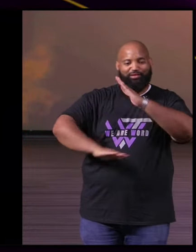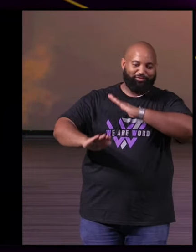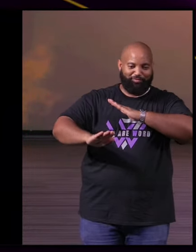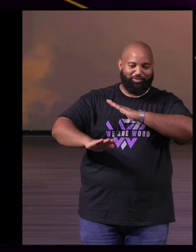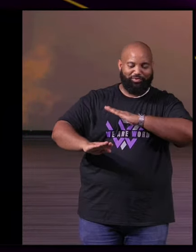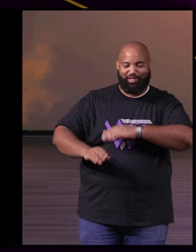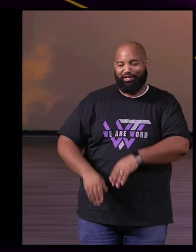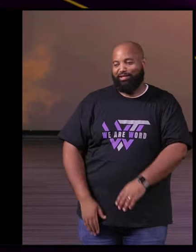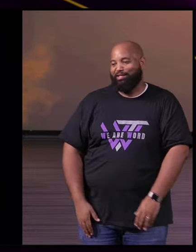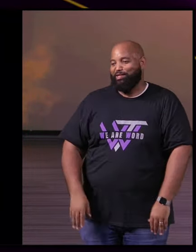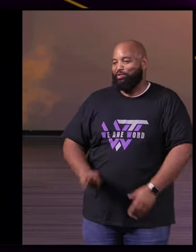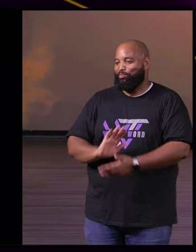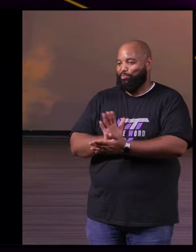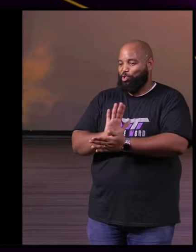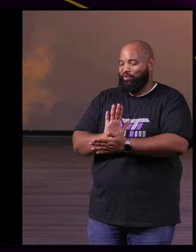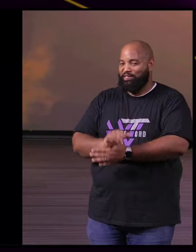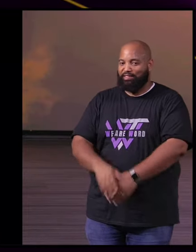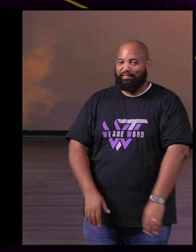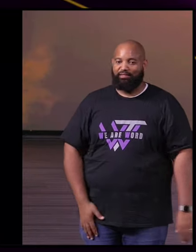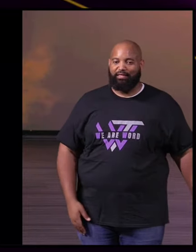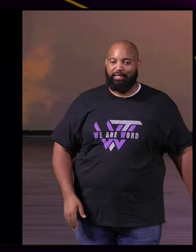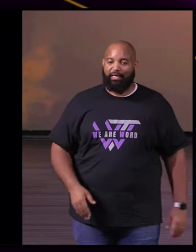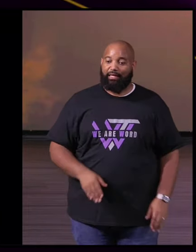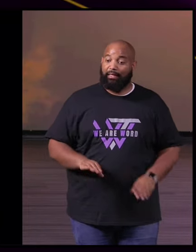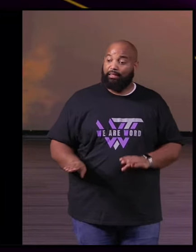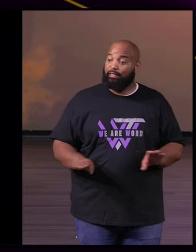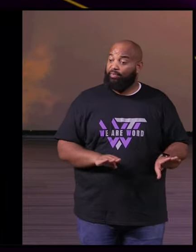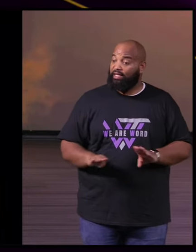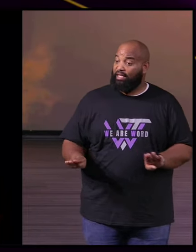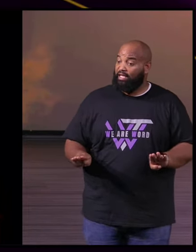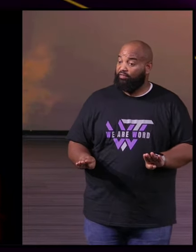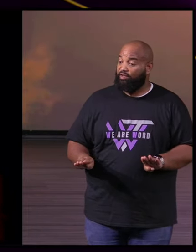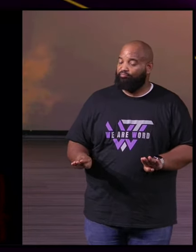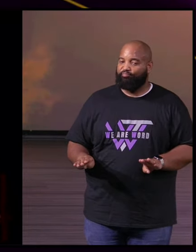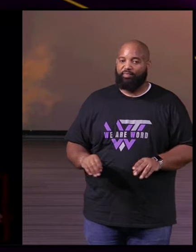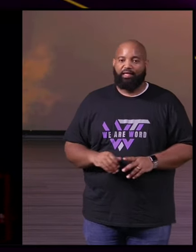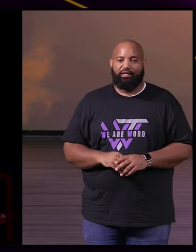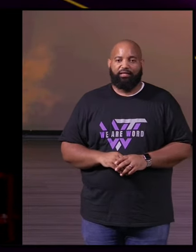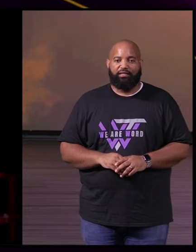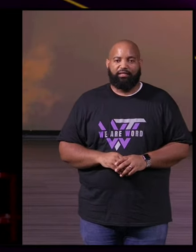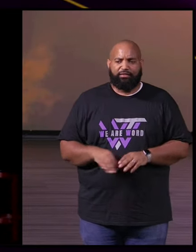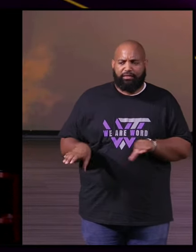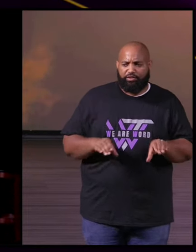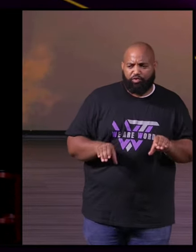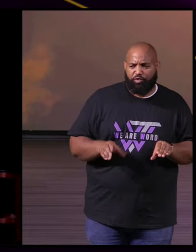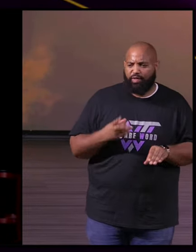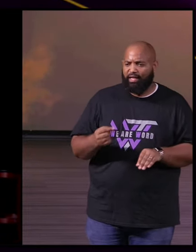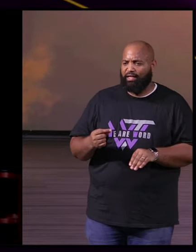the activity and the audio don't sync.